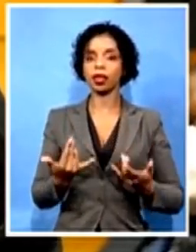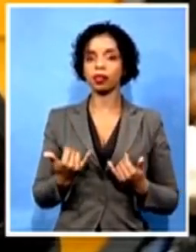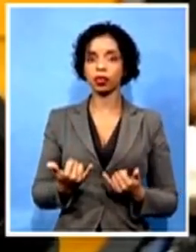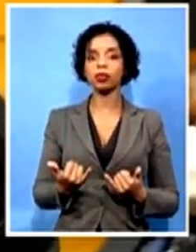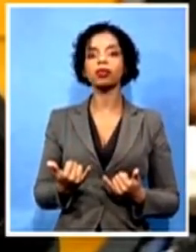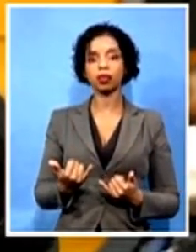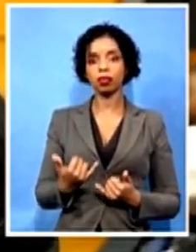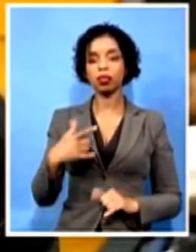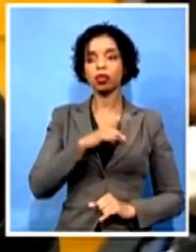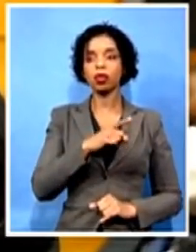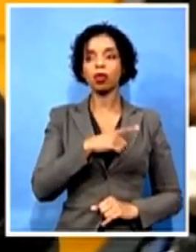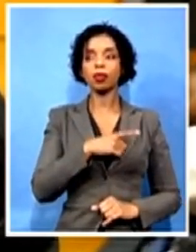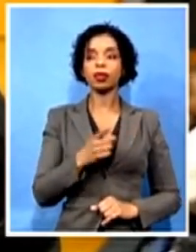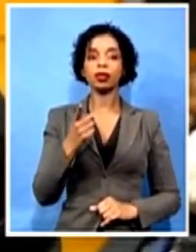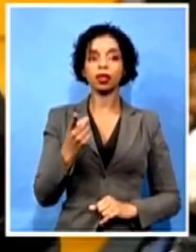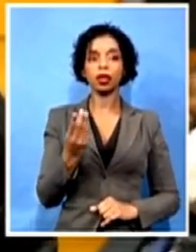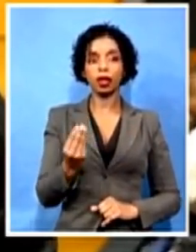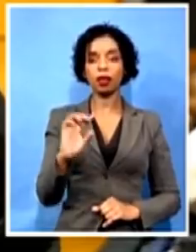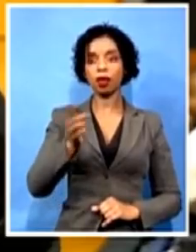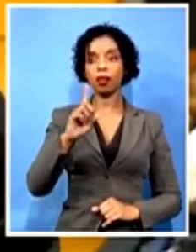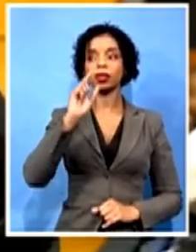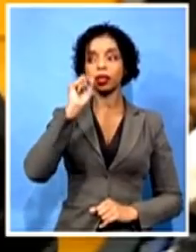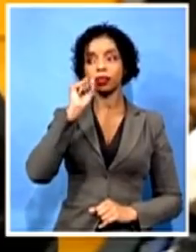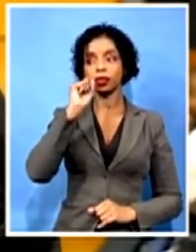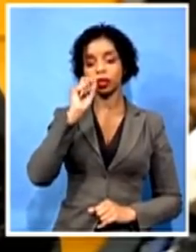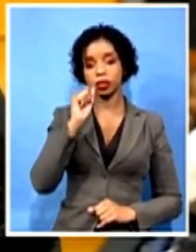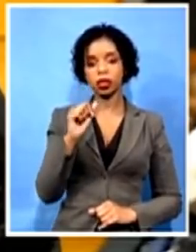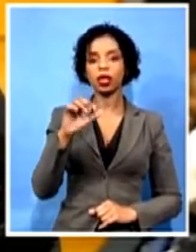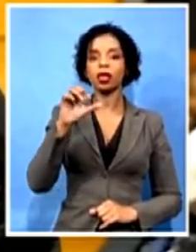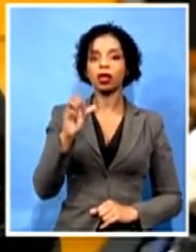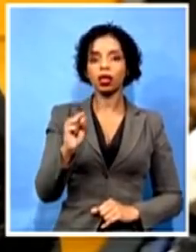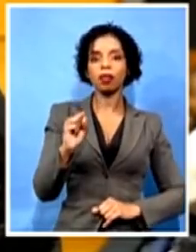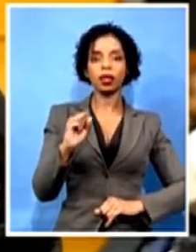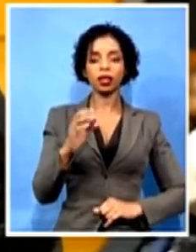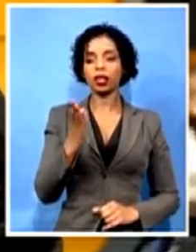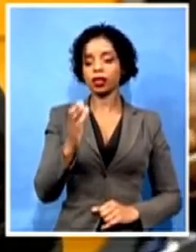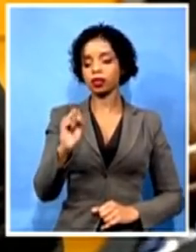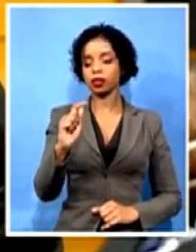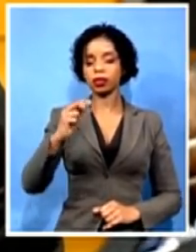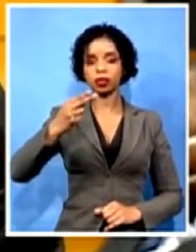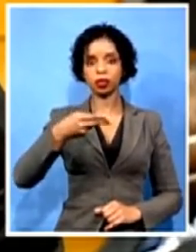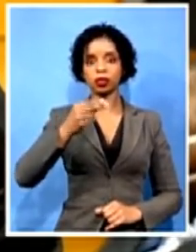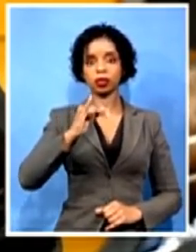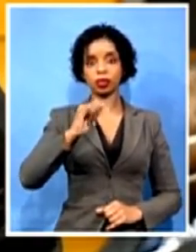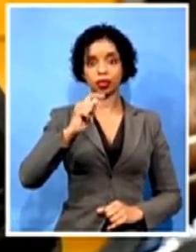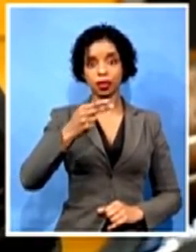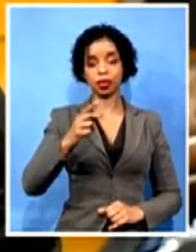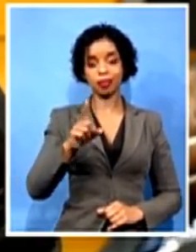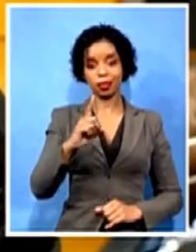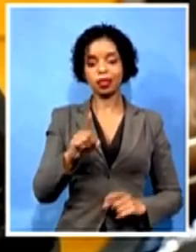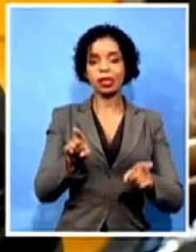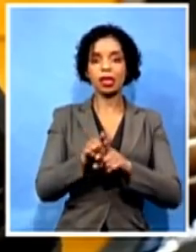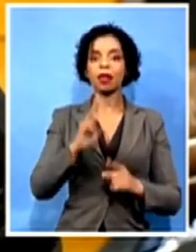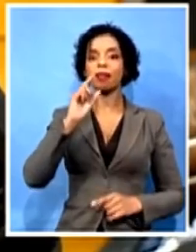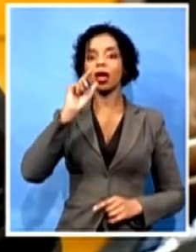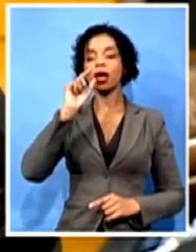said at the State Capture Commission, everything related to the late Mr. Gavin Watson. If he is the late Mr. Gavin Watson, we